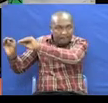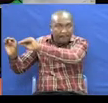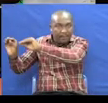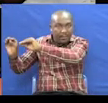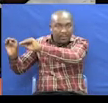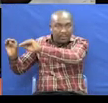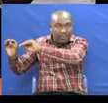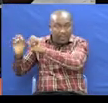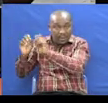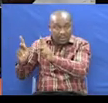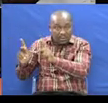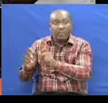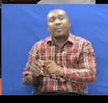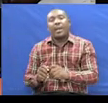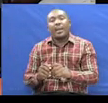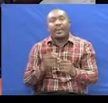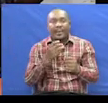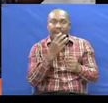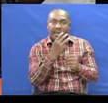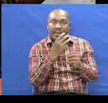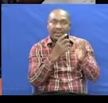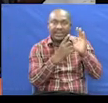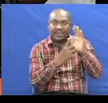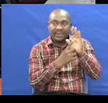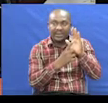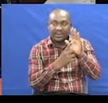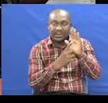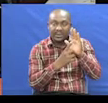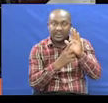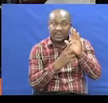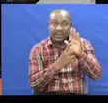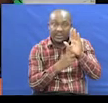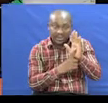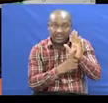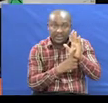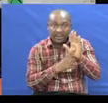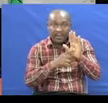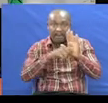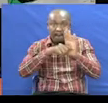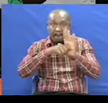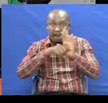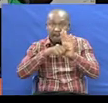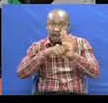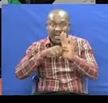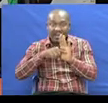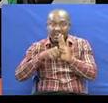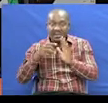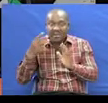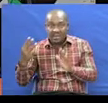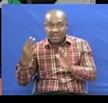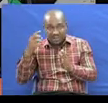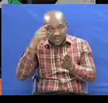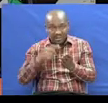minus 3, also here you need to minus 3. So we say